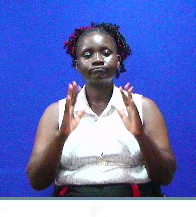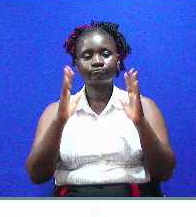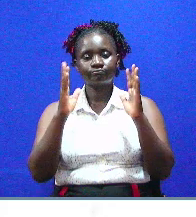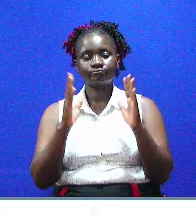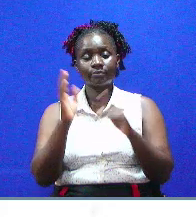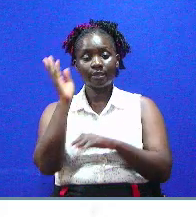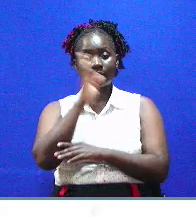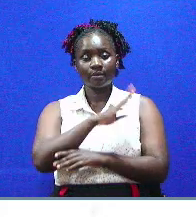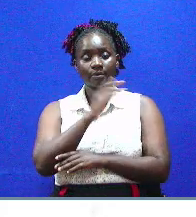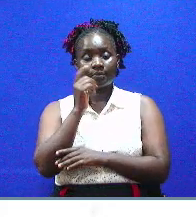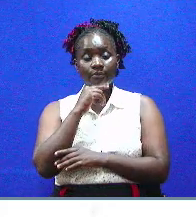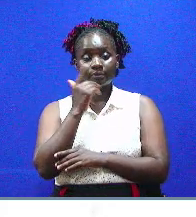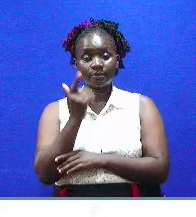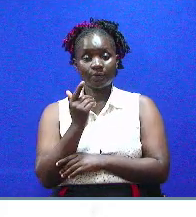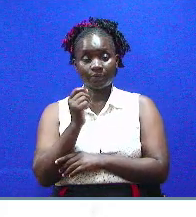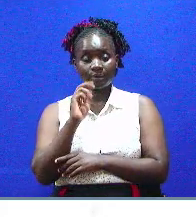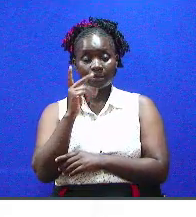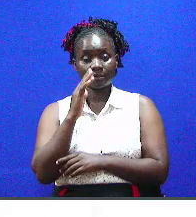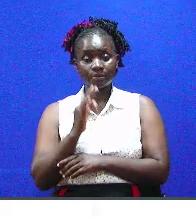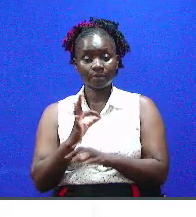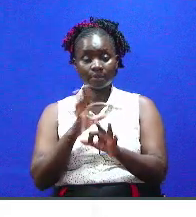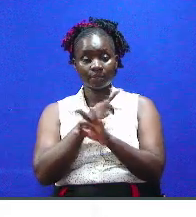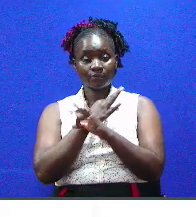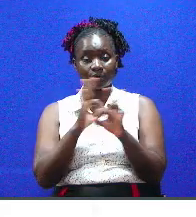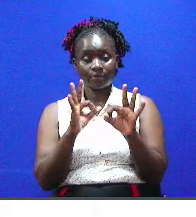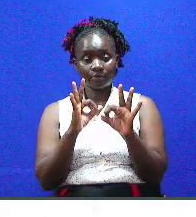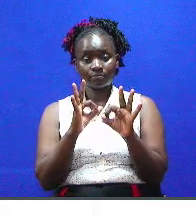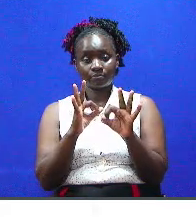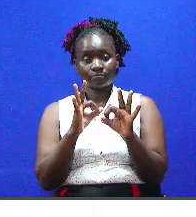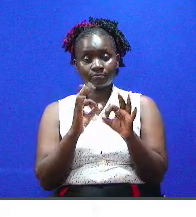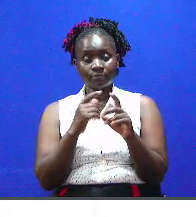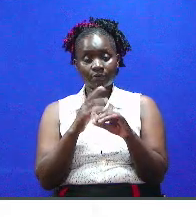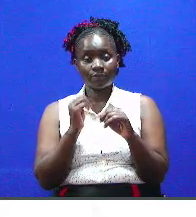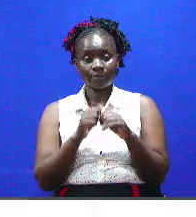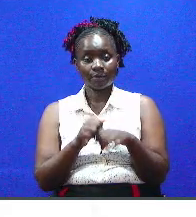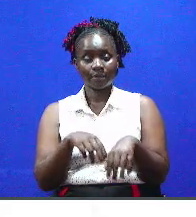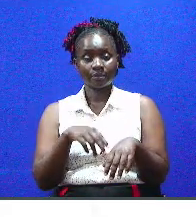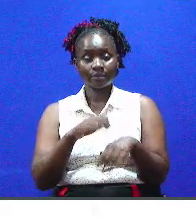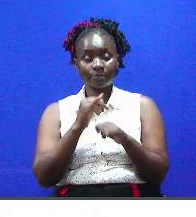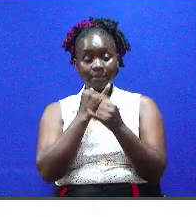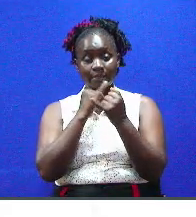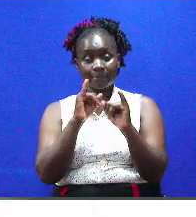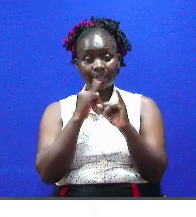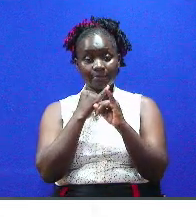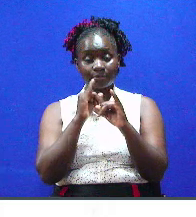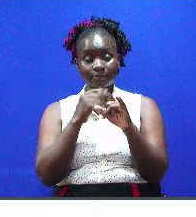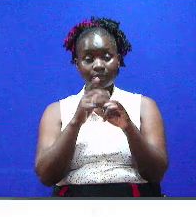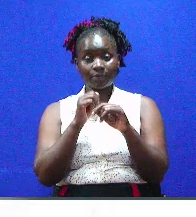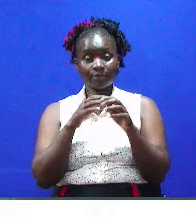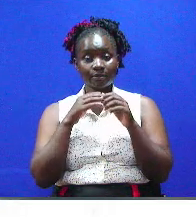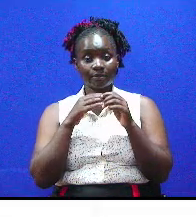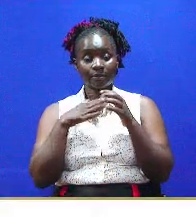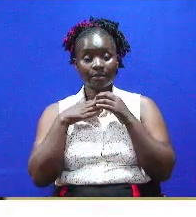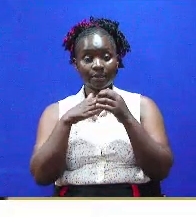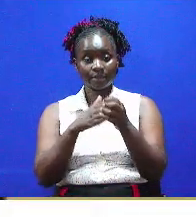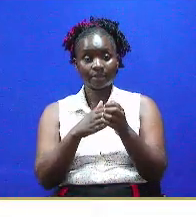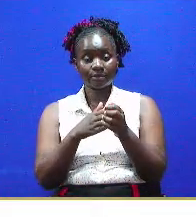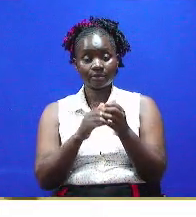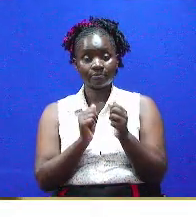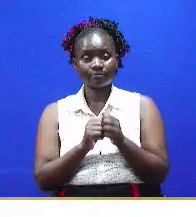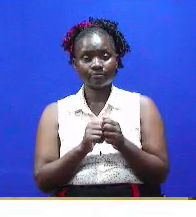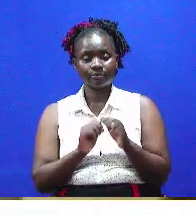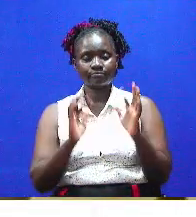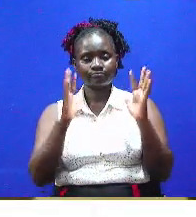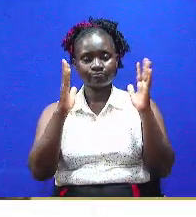madaraka ekero ensi ya Kenya bete kwenyolera obosibole na guetene nera kuruwa ase oborai wa wakoloni aso